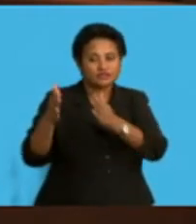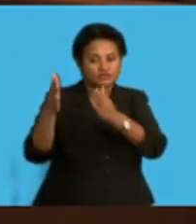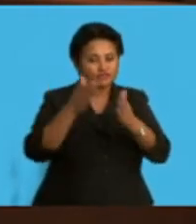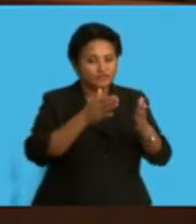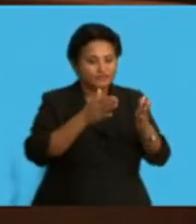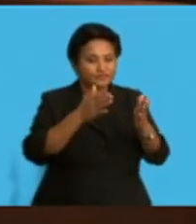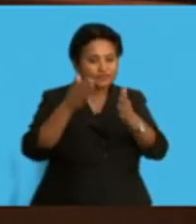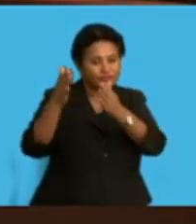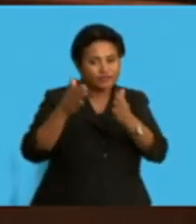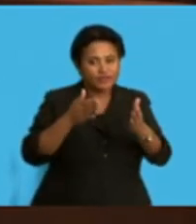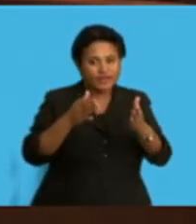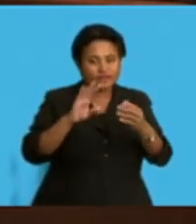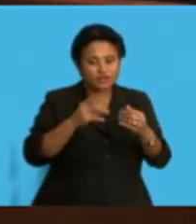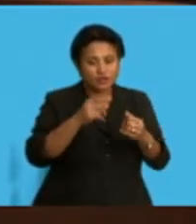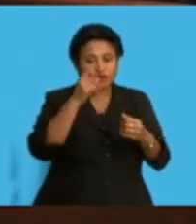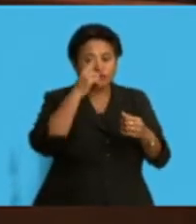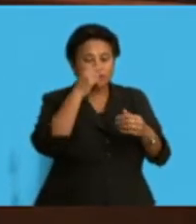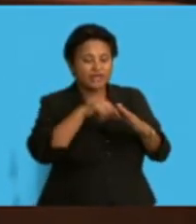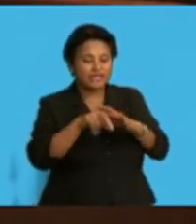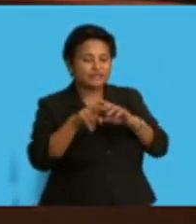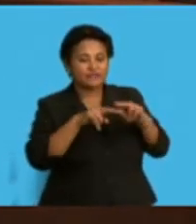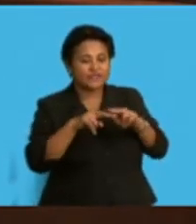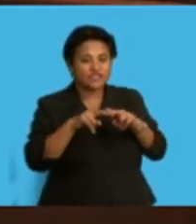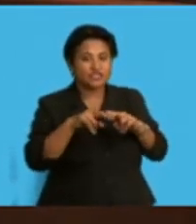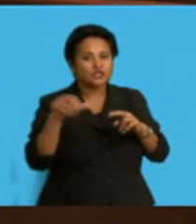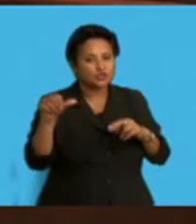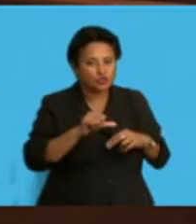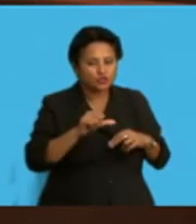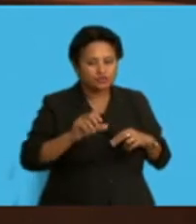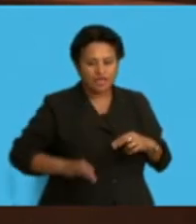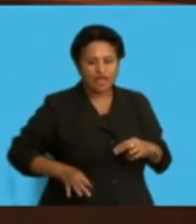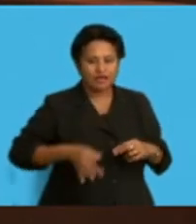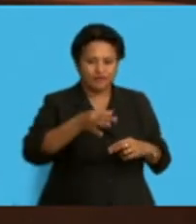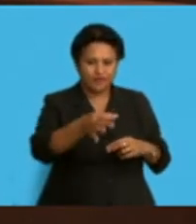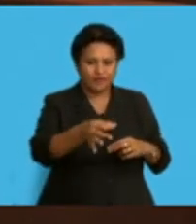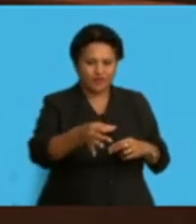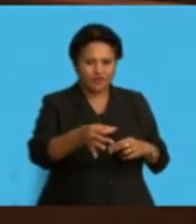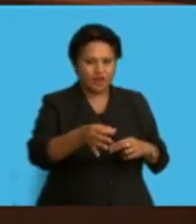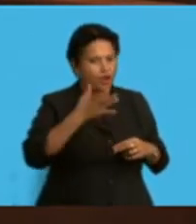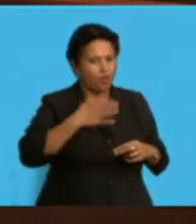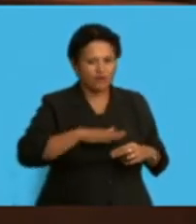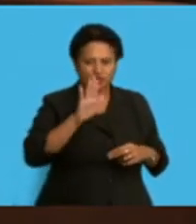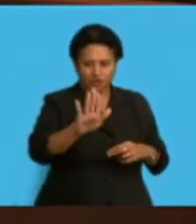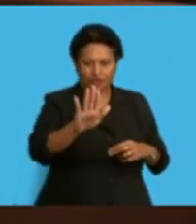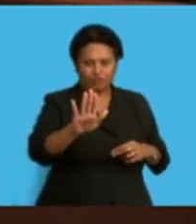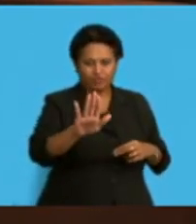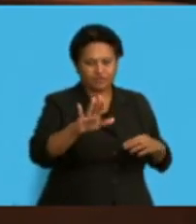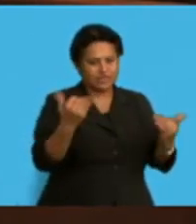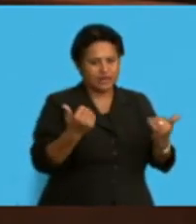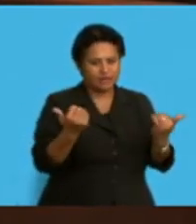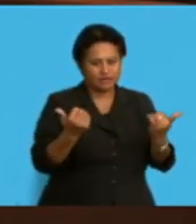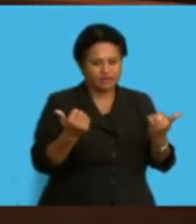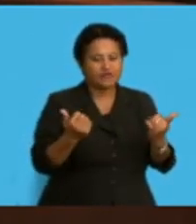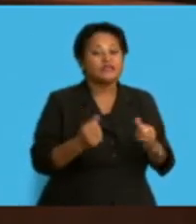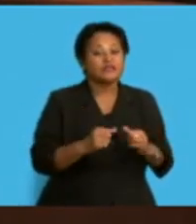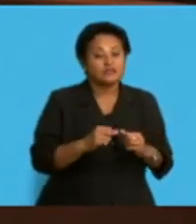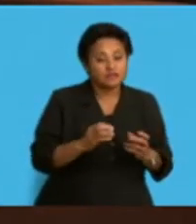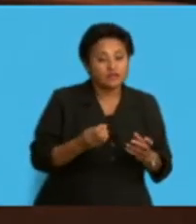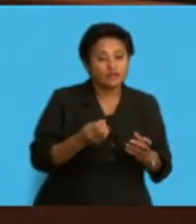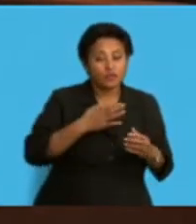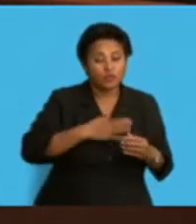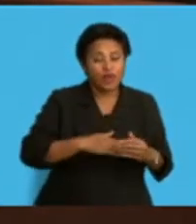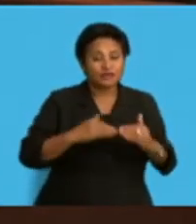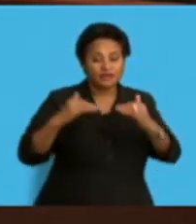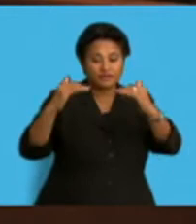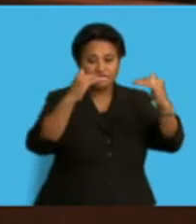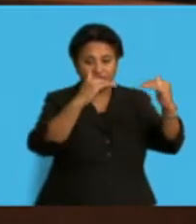many Fijians out of the market for things they should be able to afford. This will not continue. and we want to assure all Fijians that we will have a fair